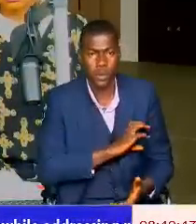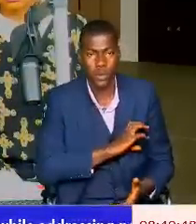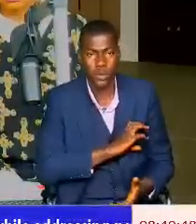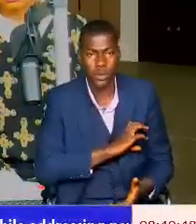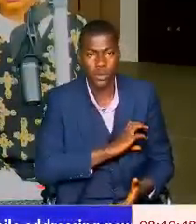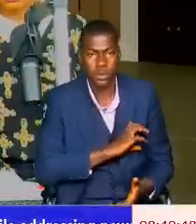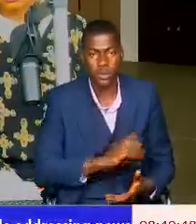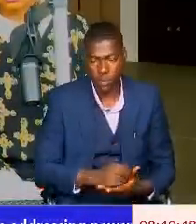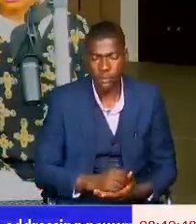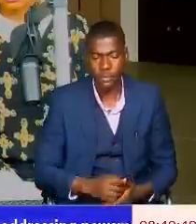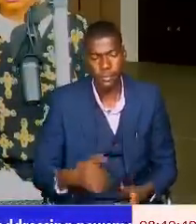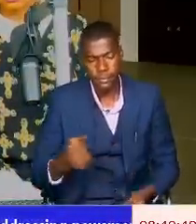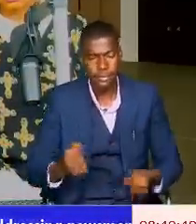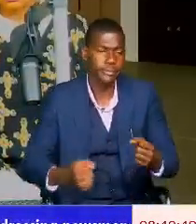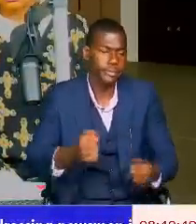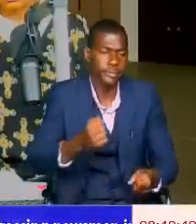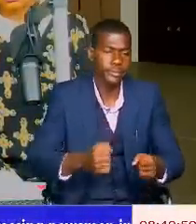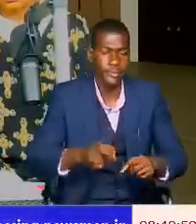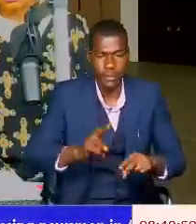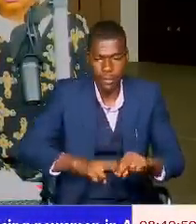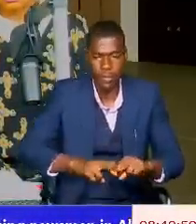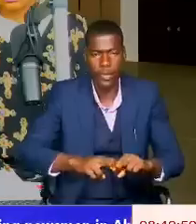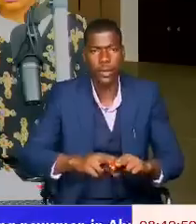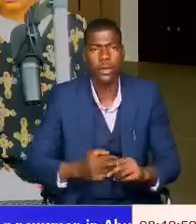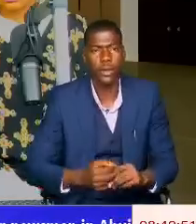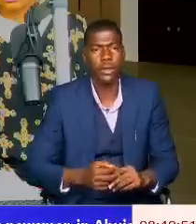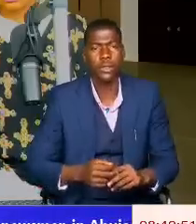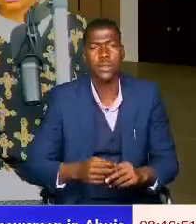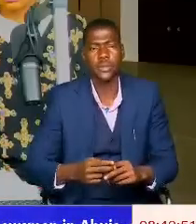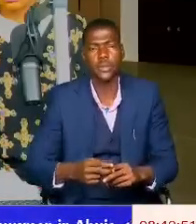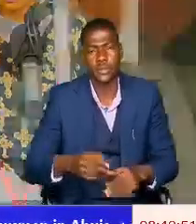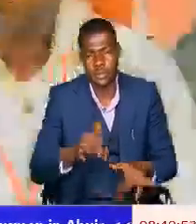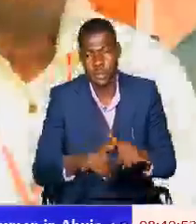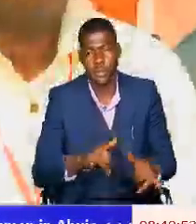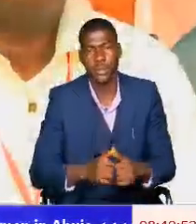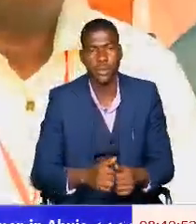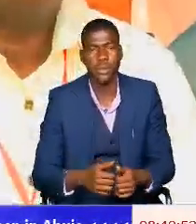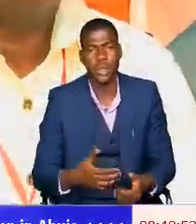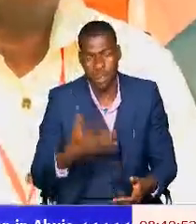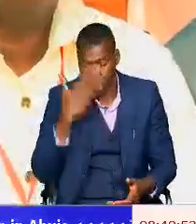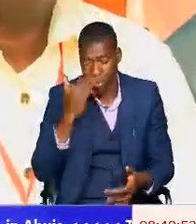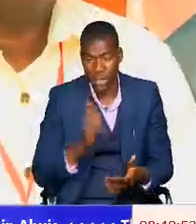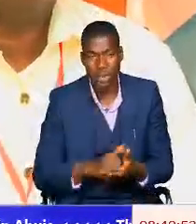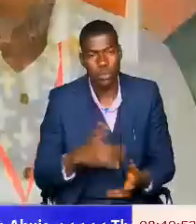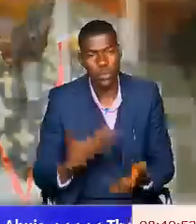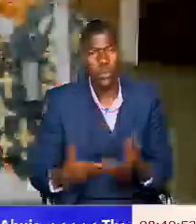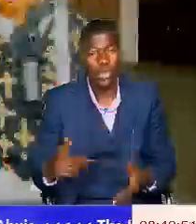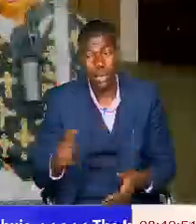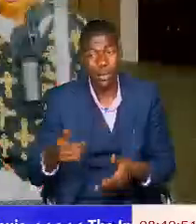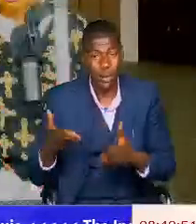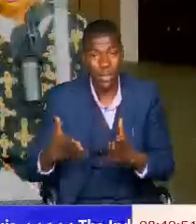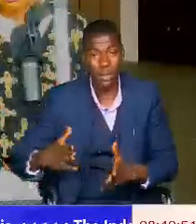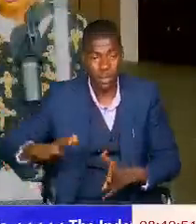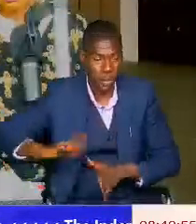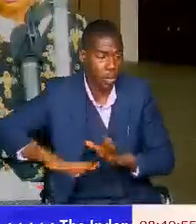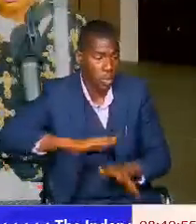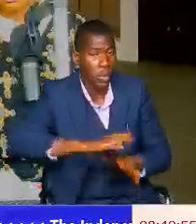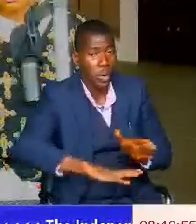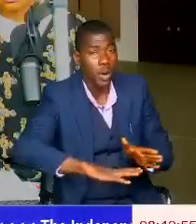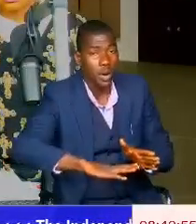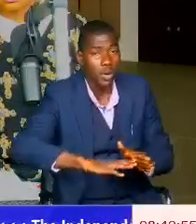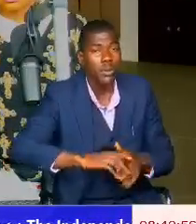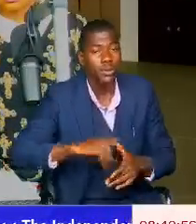be either police or policeman wife or policeman husband, a police woman husband or something. They don't do it to